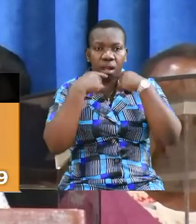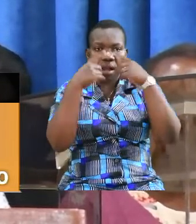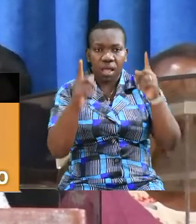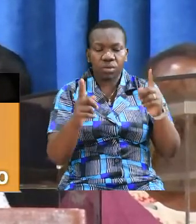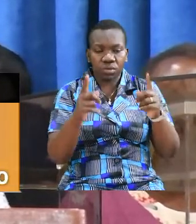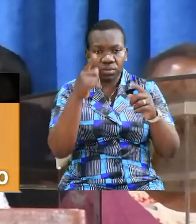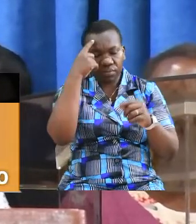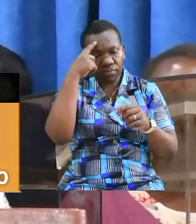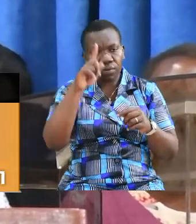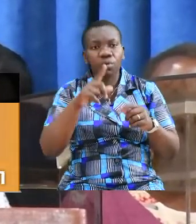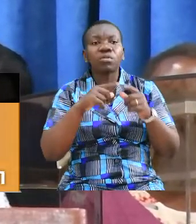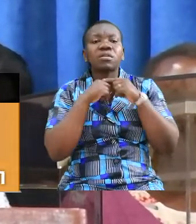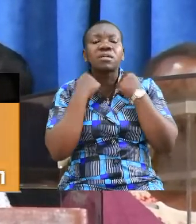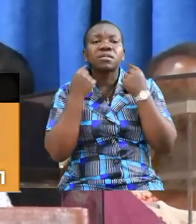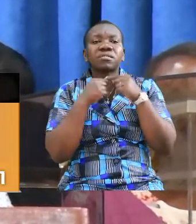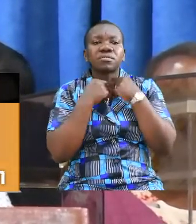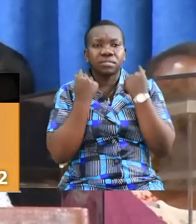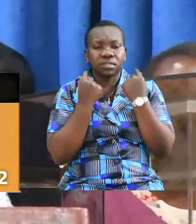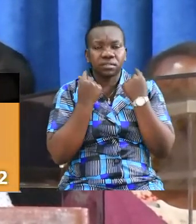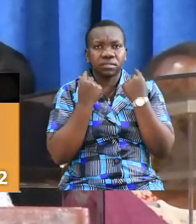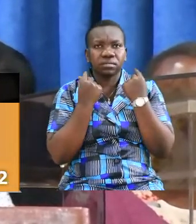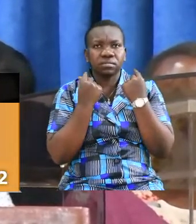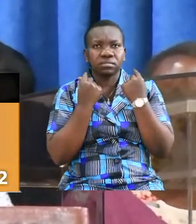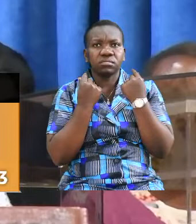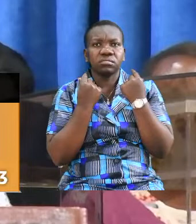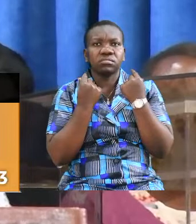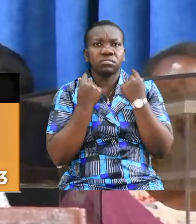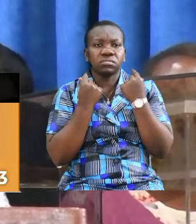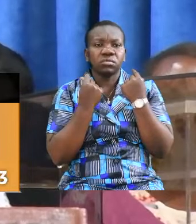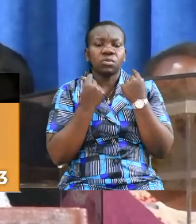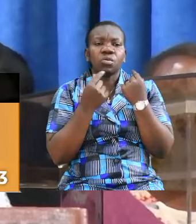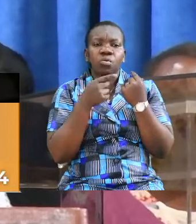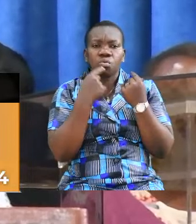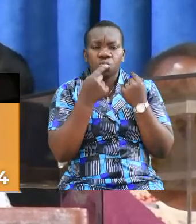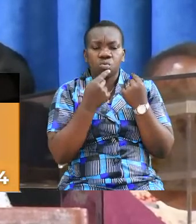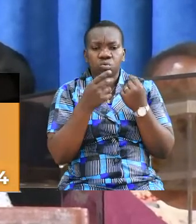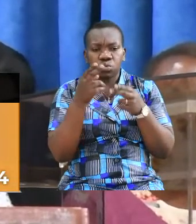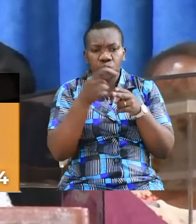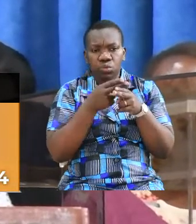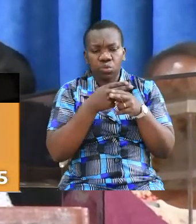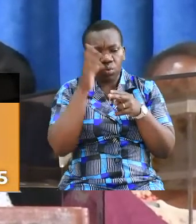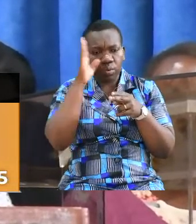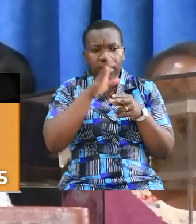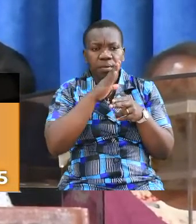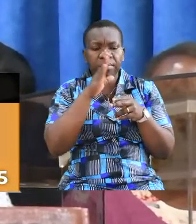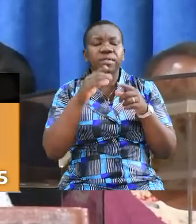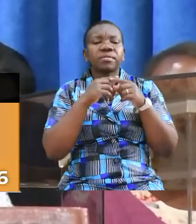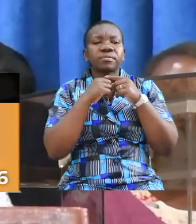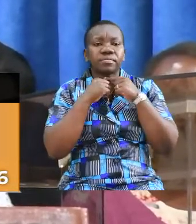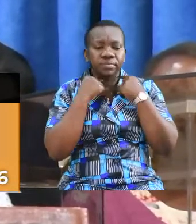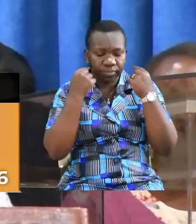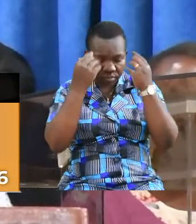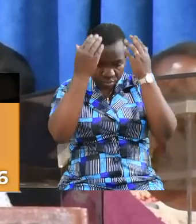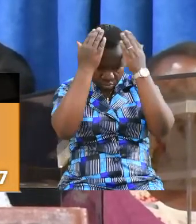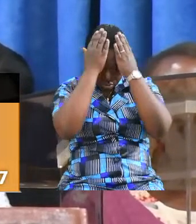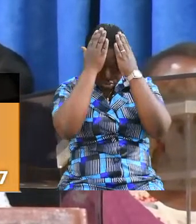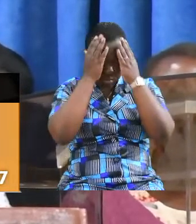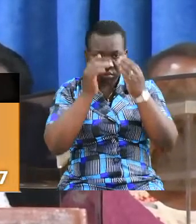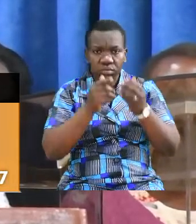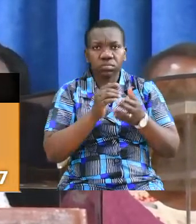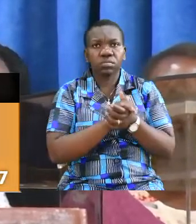faith. The matter was tabled before the presbytery, which then considered the circumstances of the